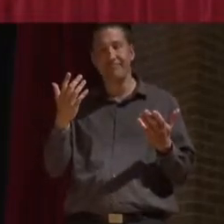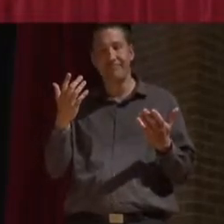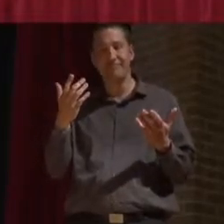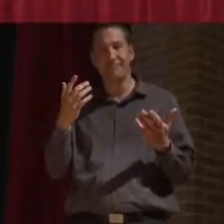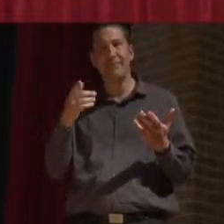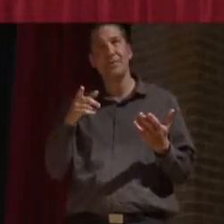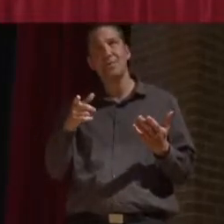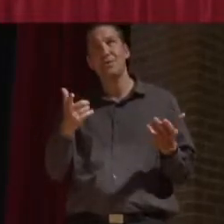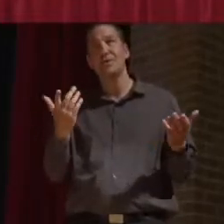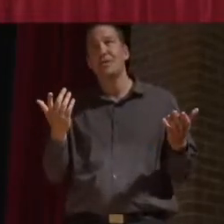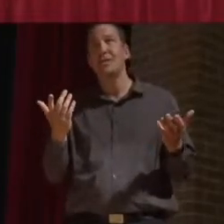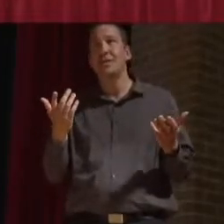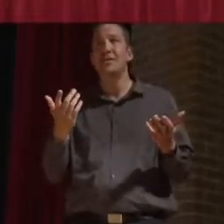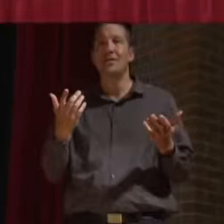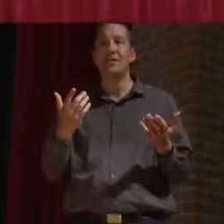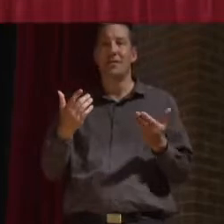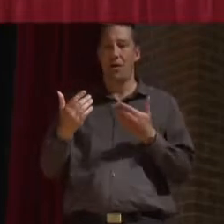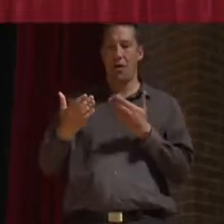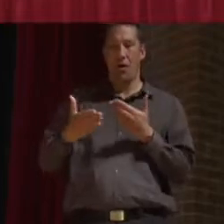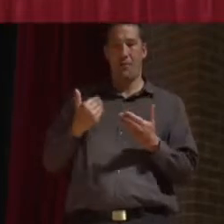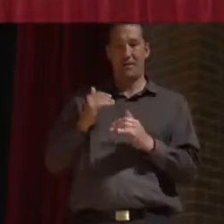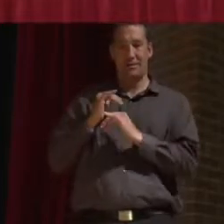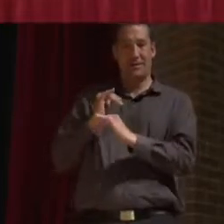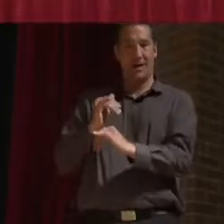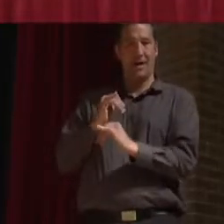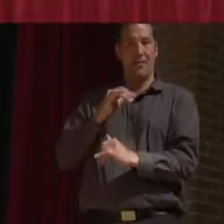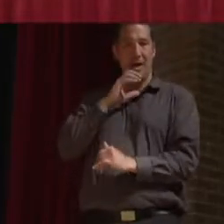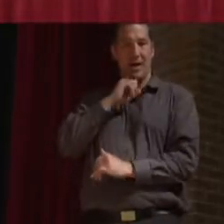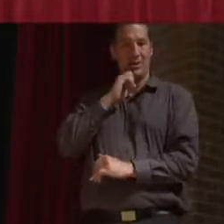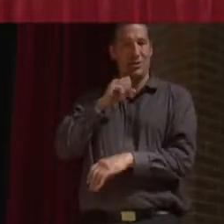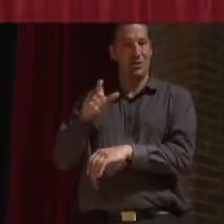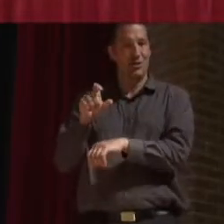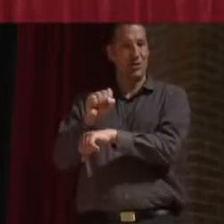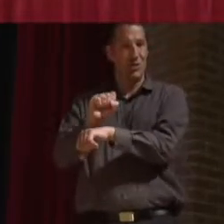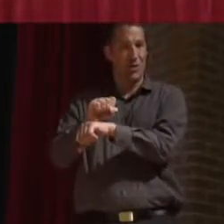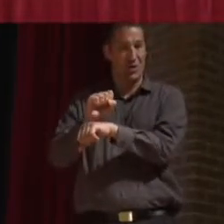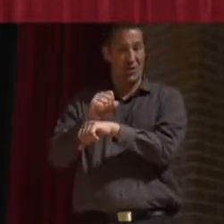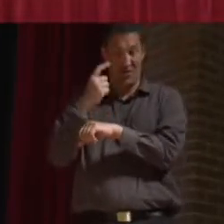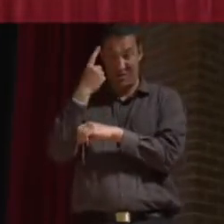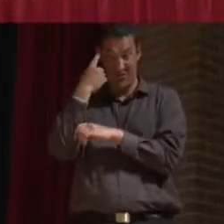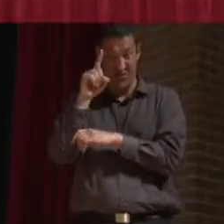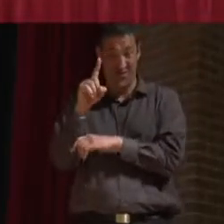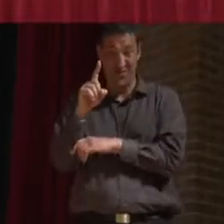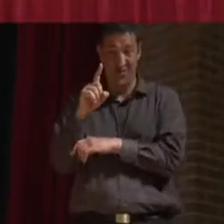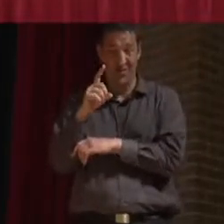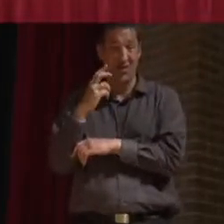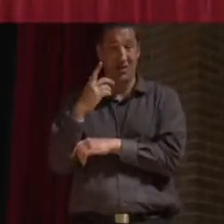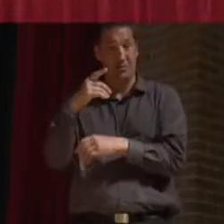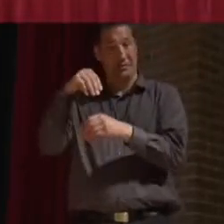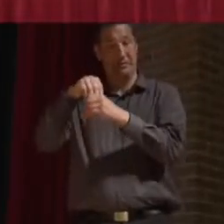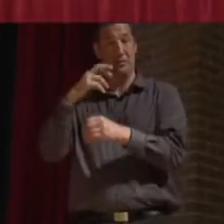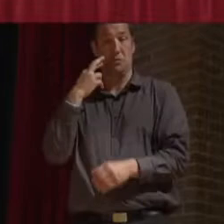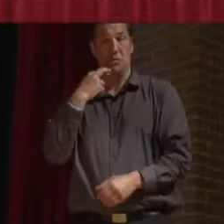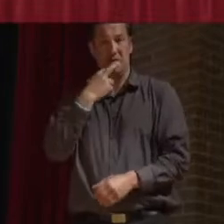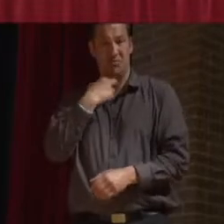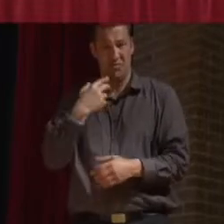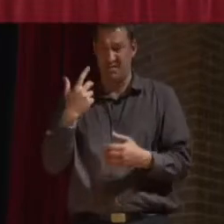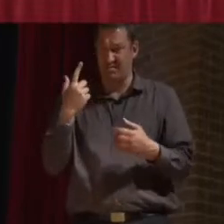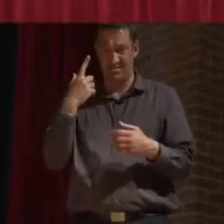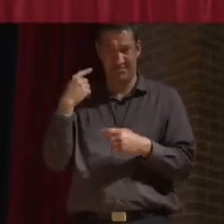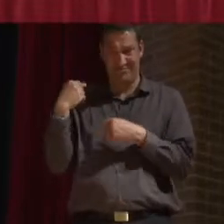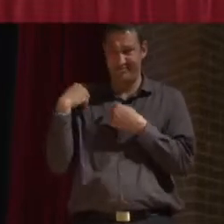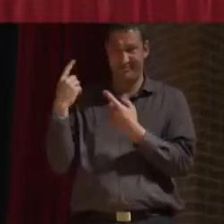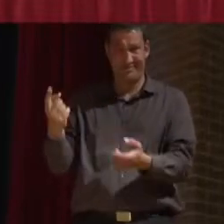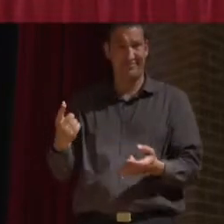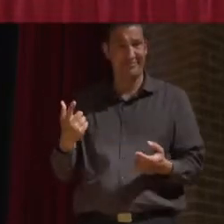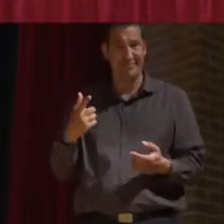know, she's almost my age, and she's been working in the restaurant business, frankly, for her entire life and does great. Yeah. You